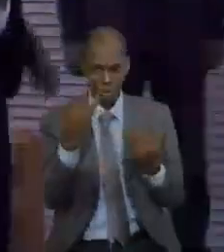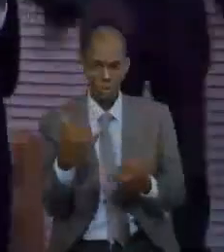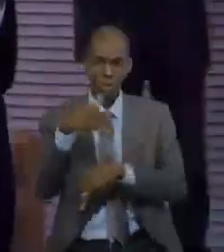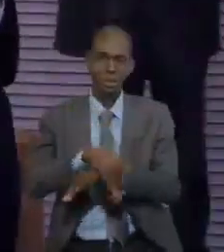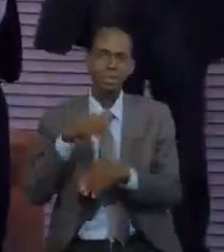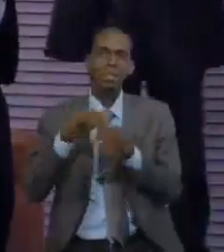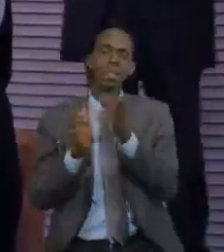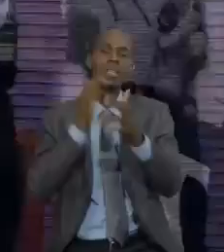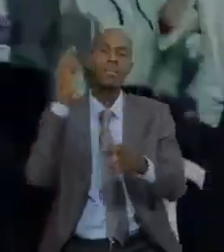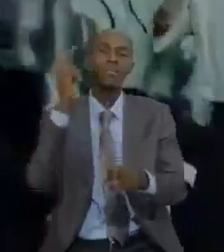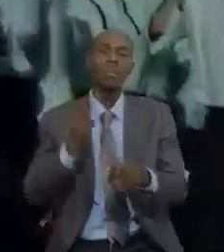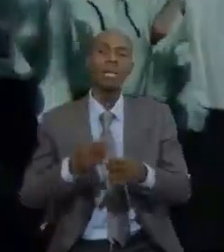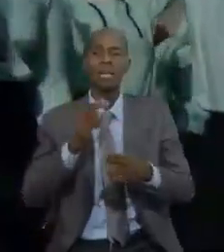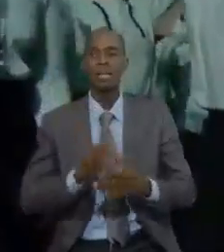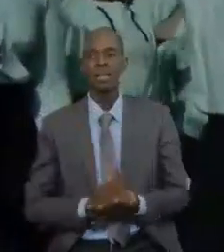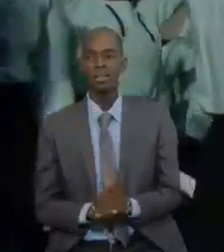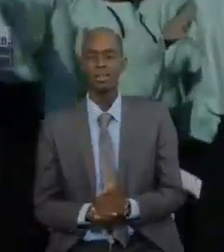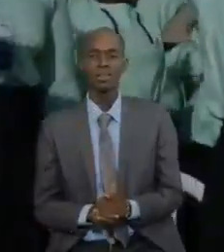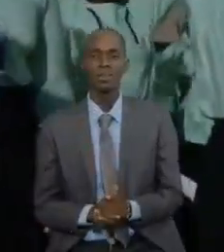Jesus' name.